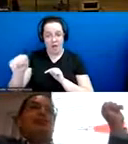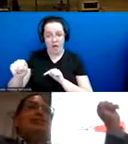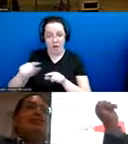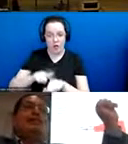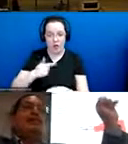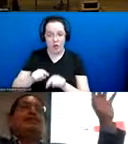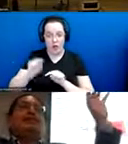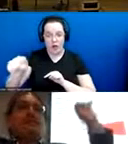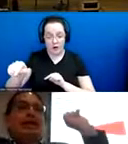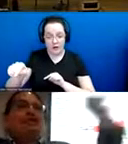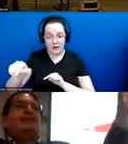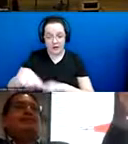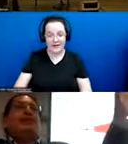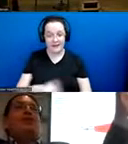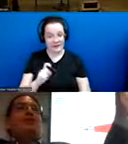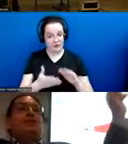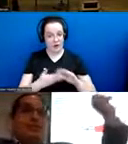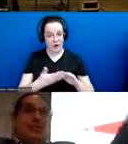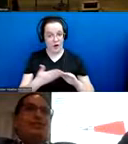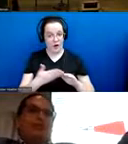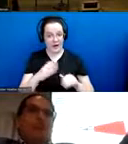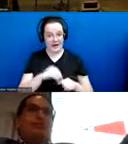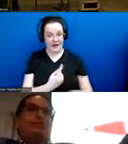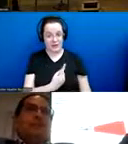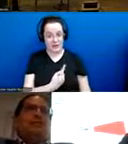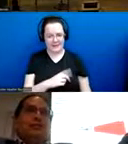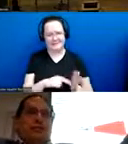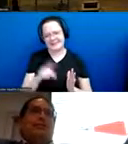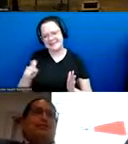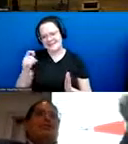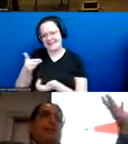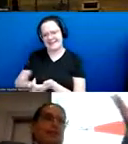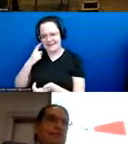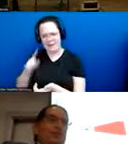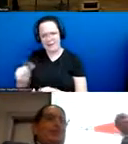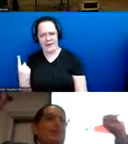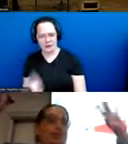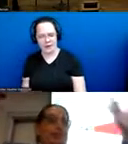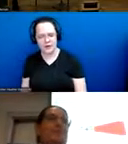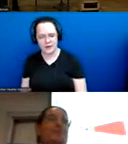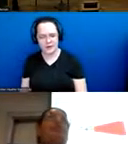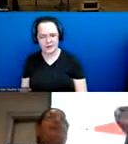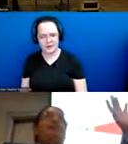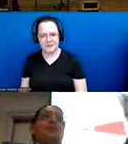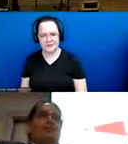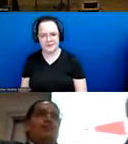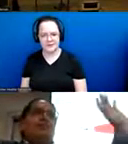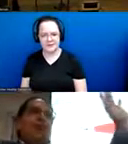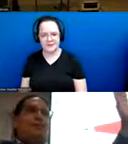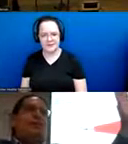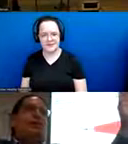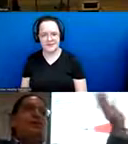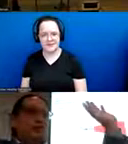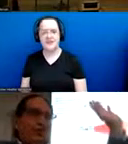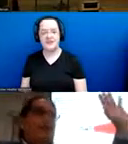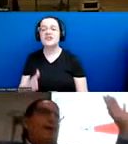in one, you will immediately know the state of the other one, right? I mean, so then, there are some communications that need to